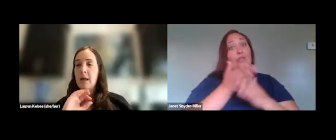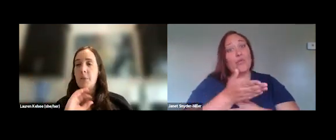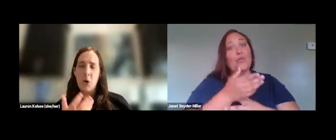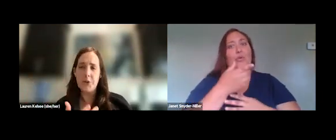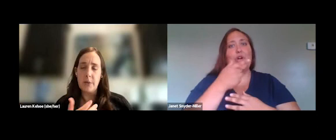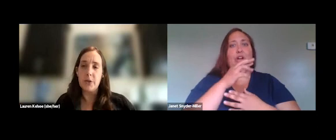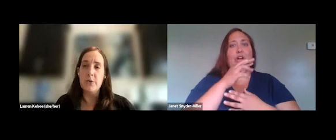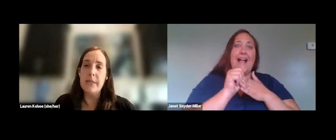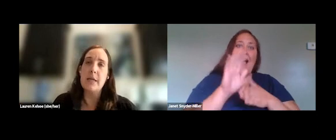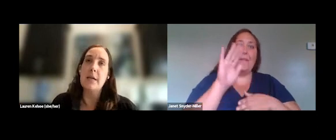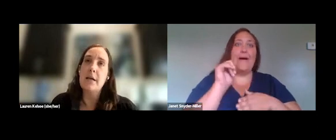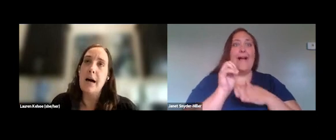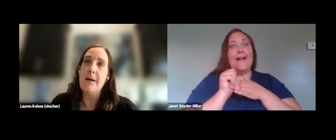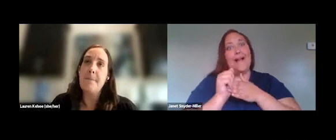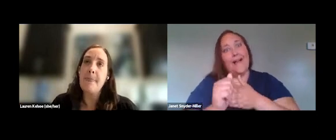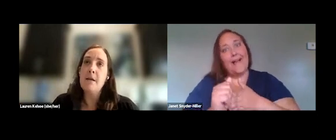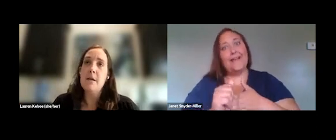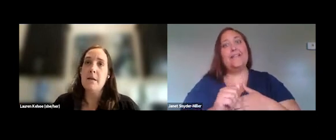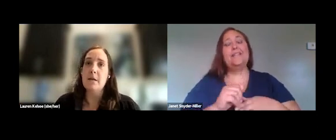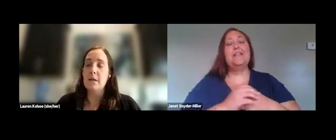guide, but we were also able to use the